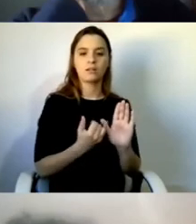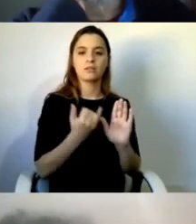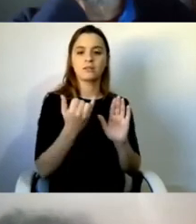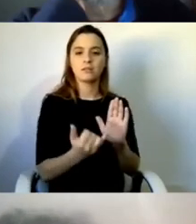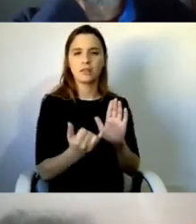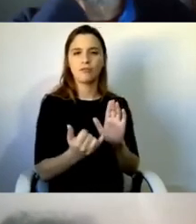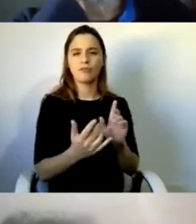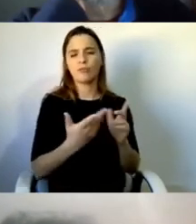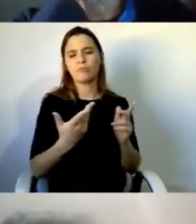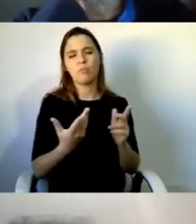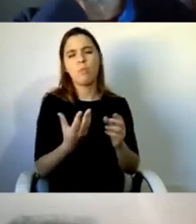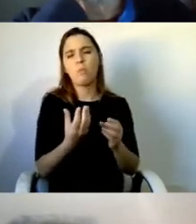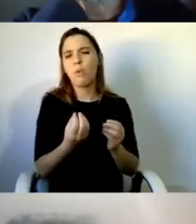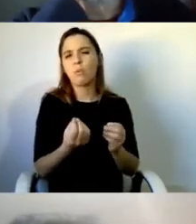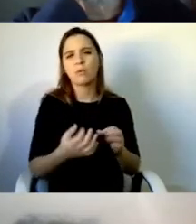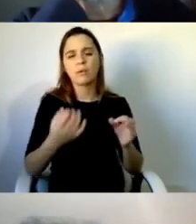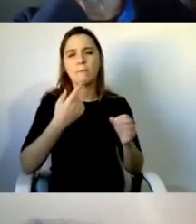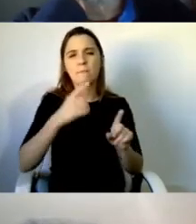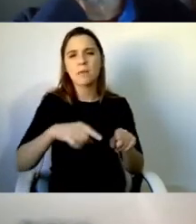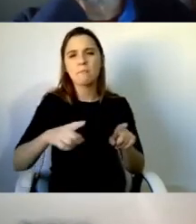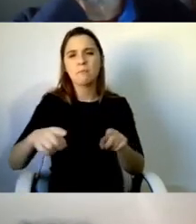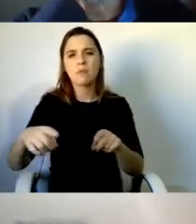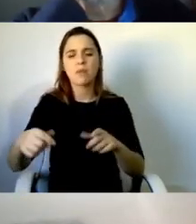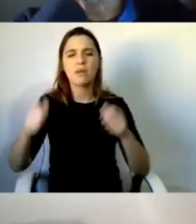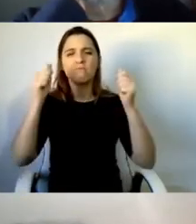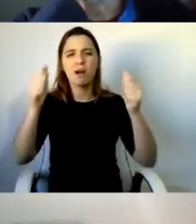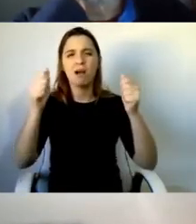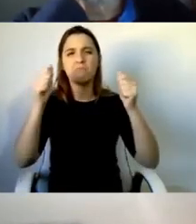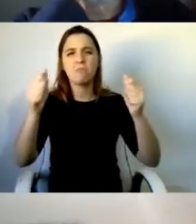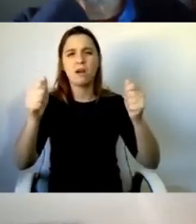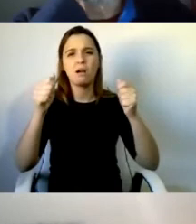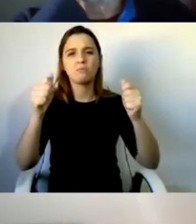of parents, mostly mothers of disabled children.